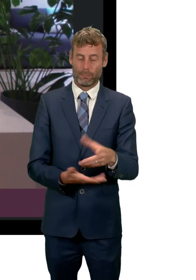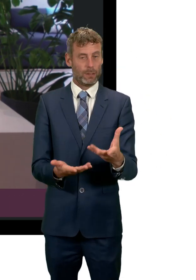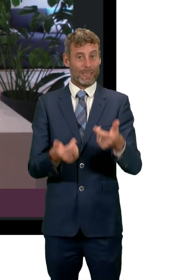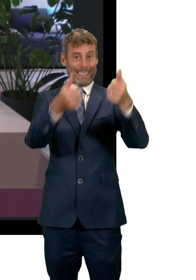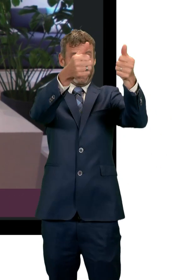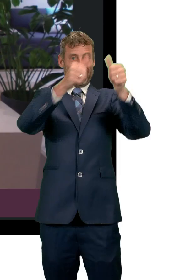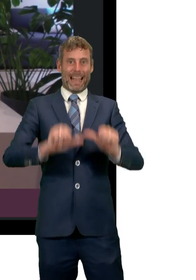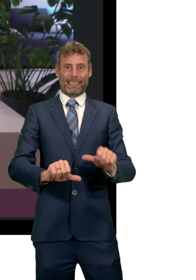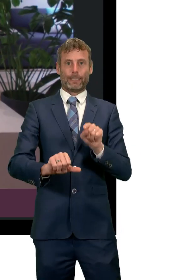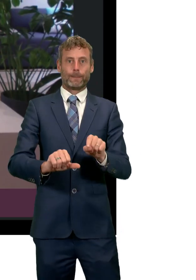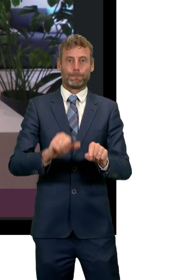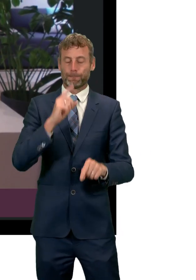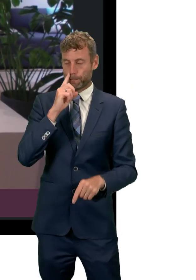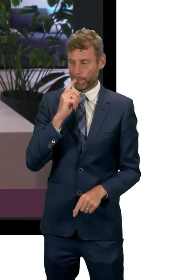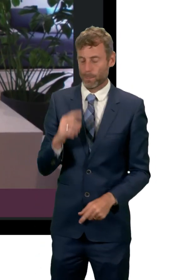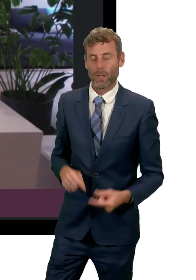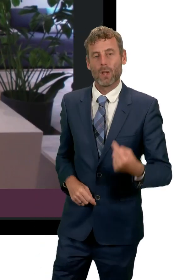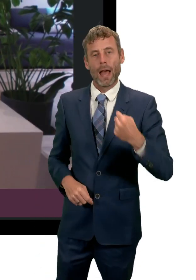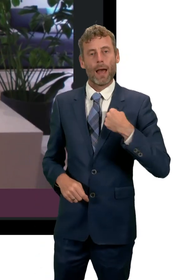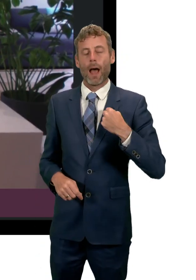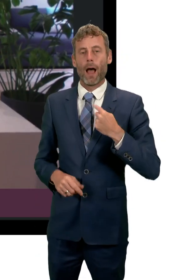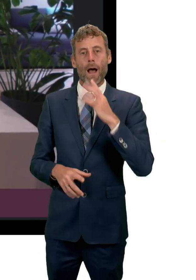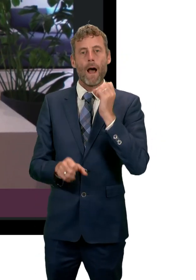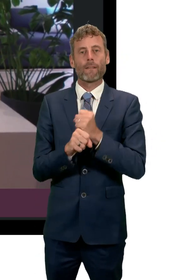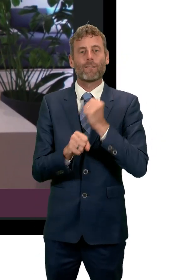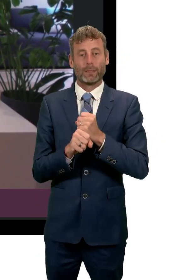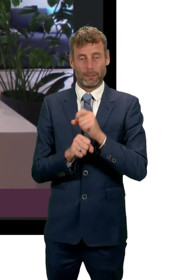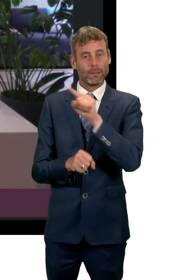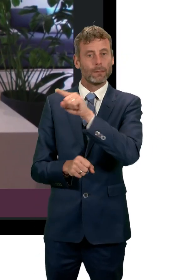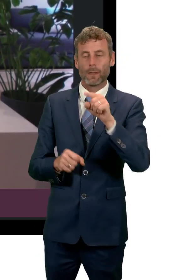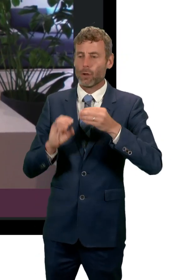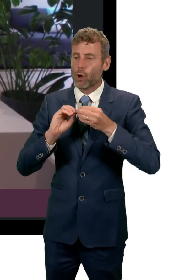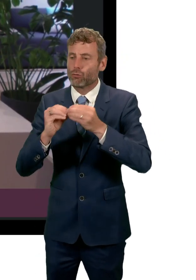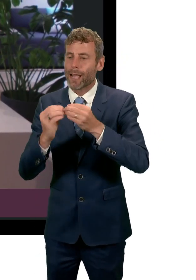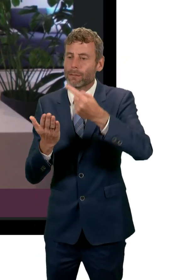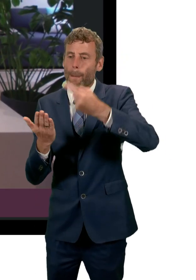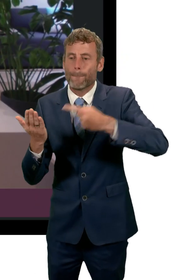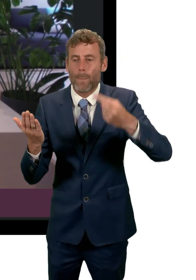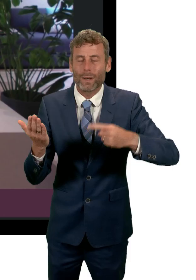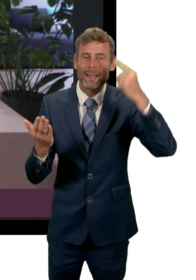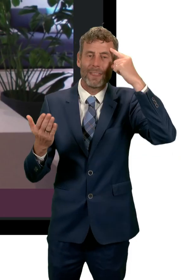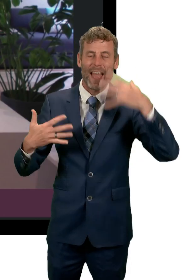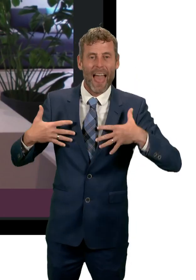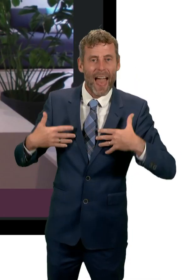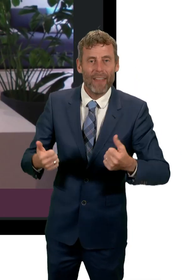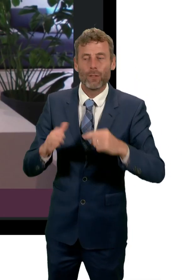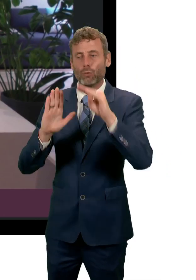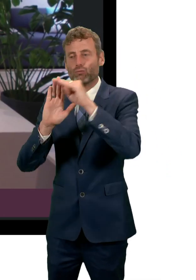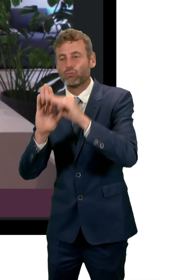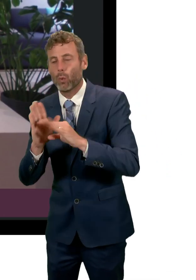being driven by forces that are targeting profit, not people. And I think that is the essence of the challenge we